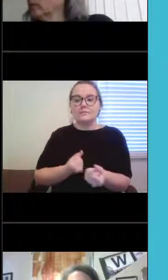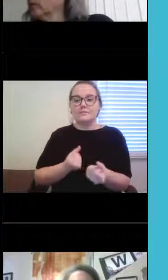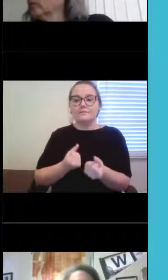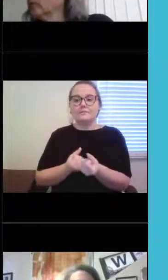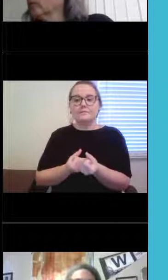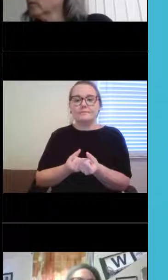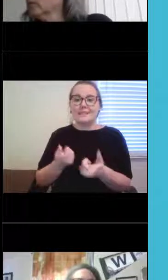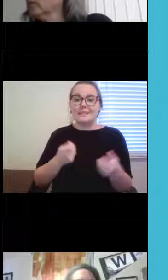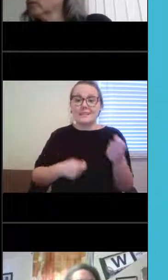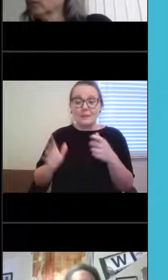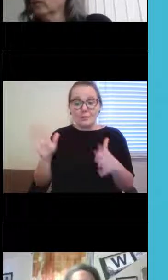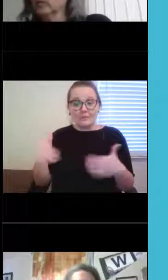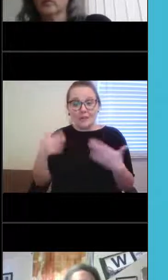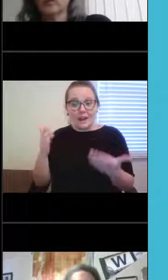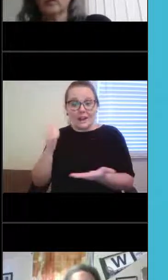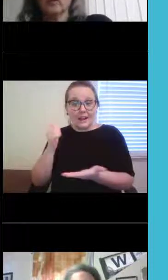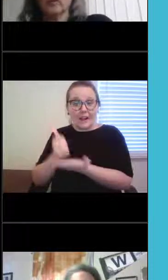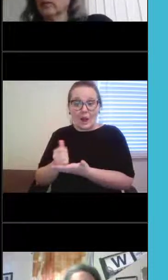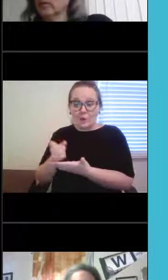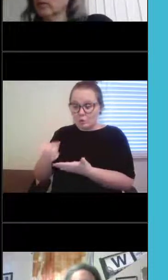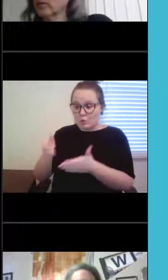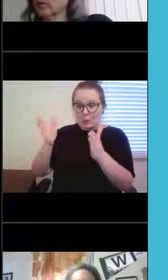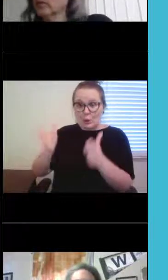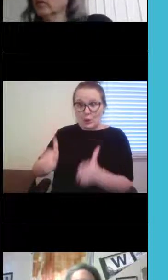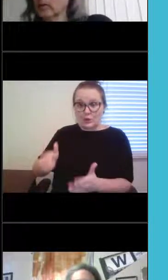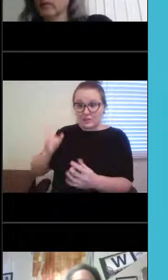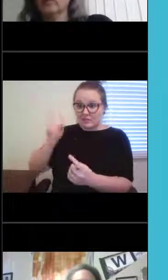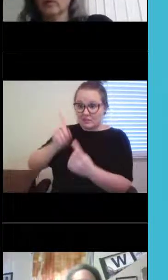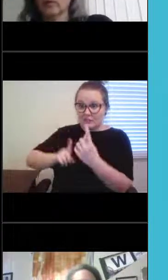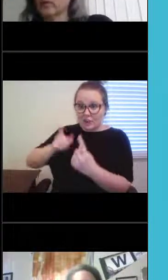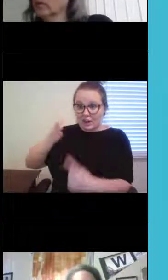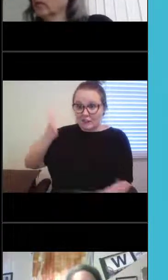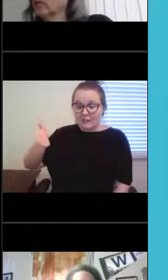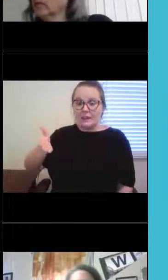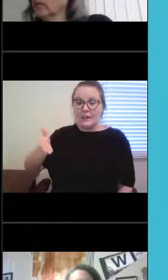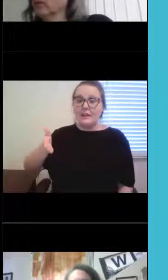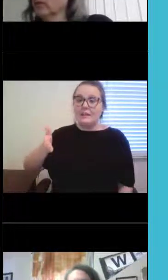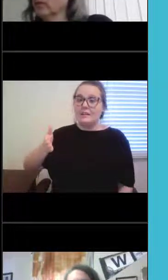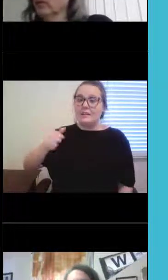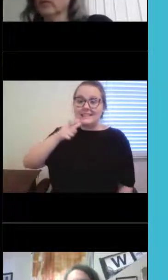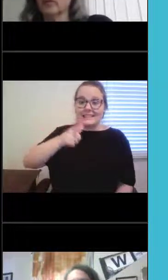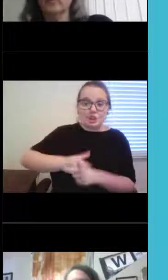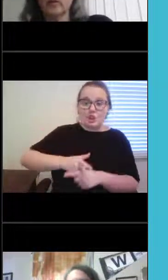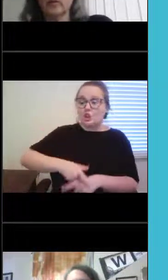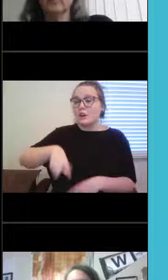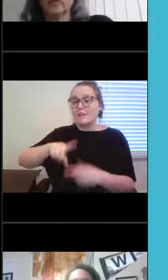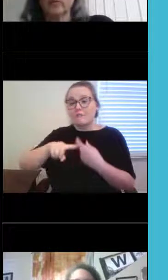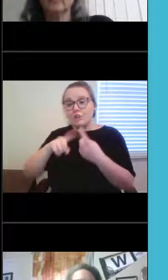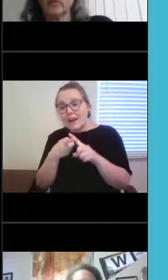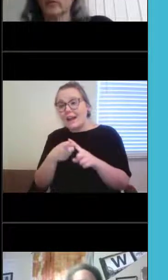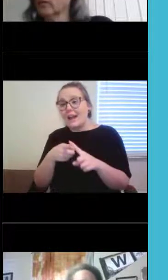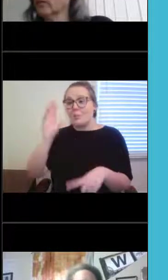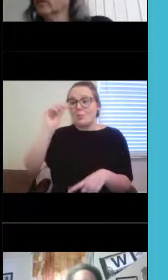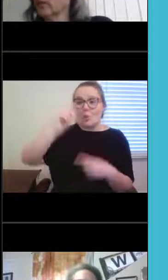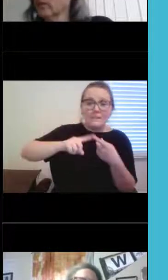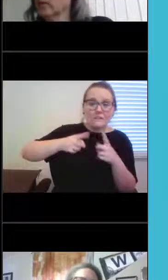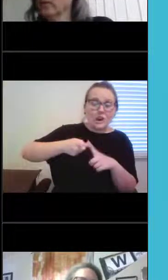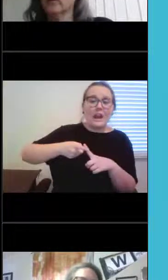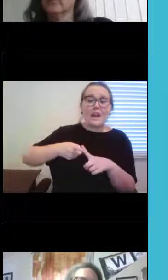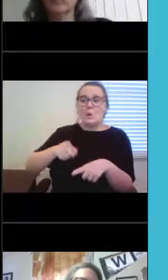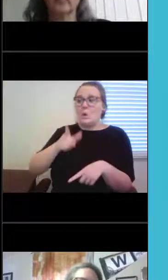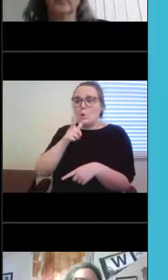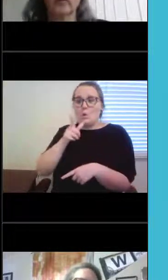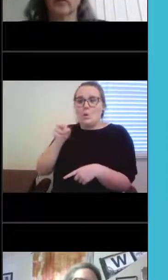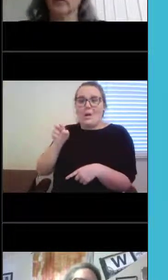instead of providing help to the person in front of them, you know, the sister or the friend or the boyfriend of the survivor,